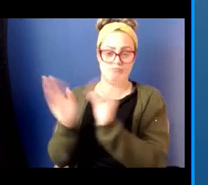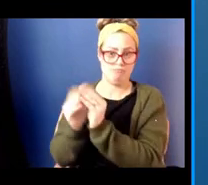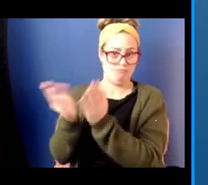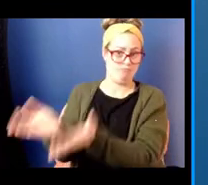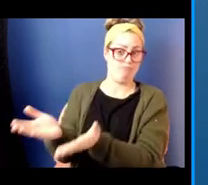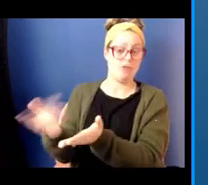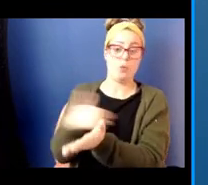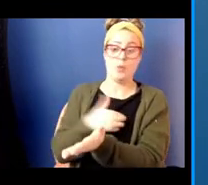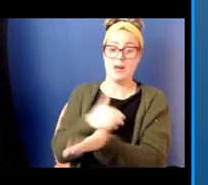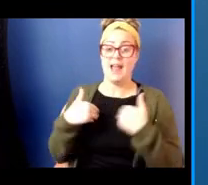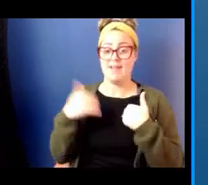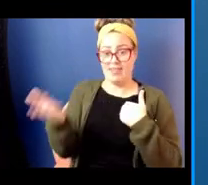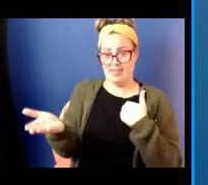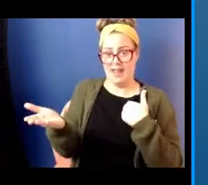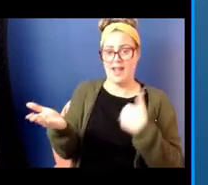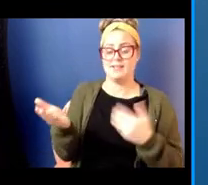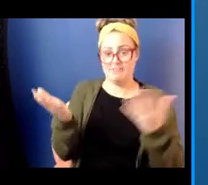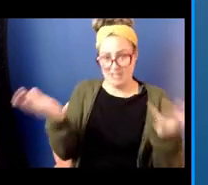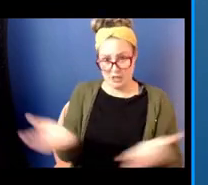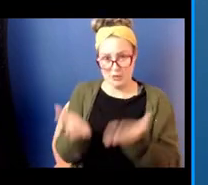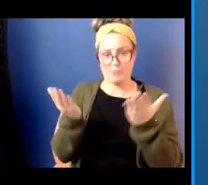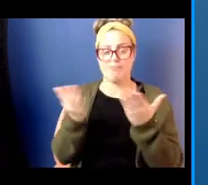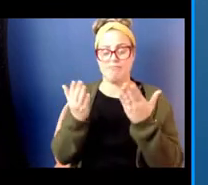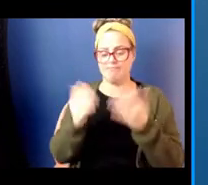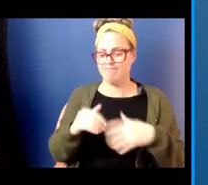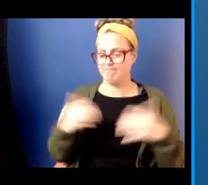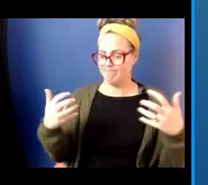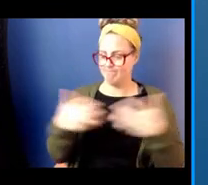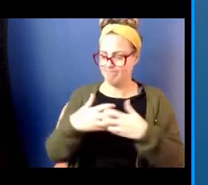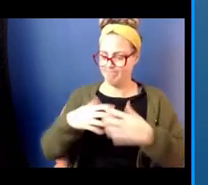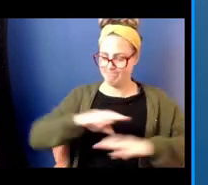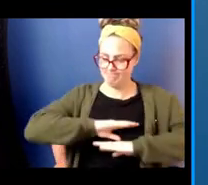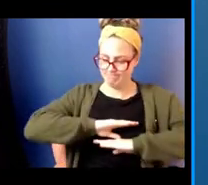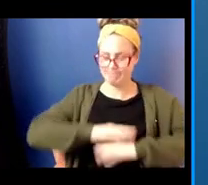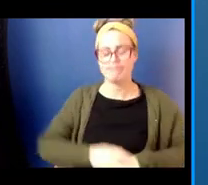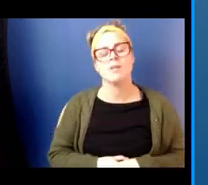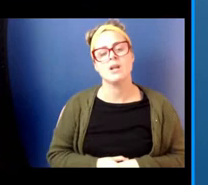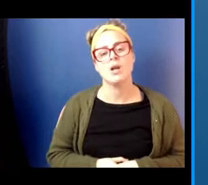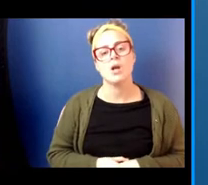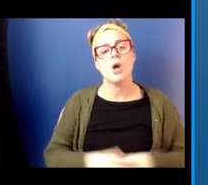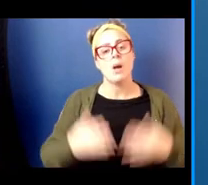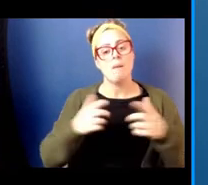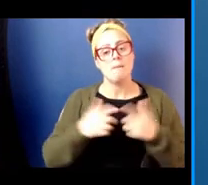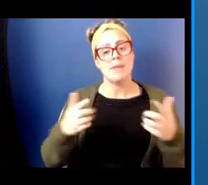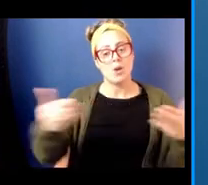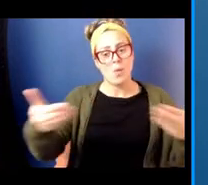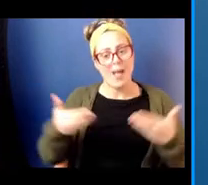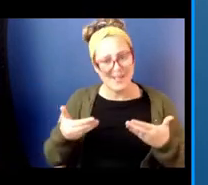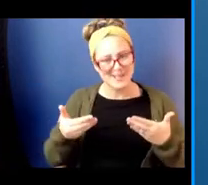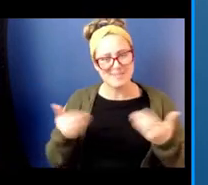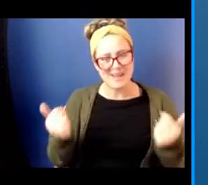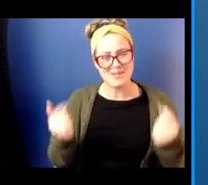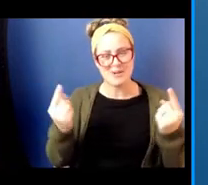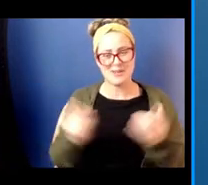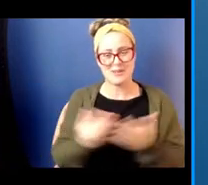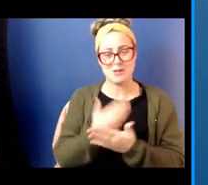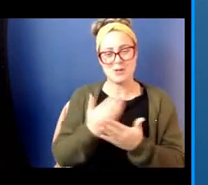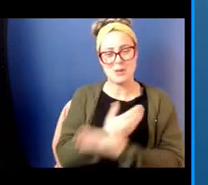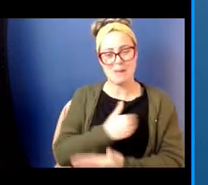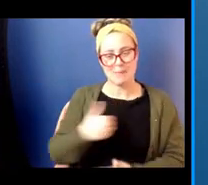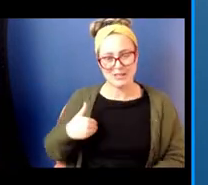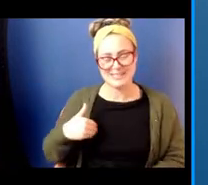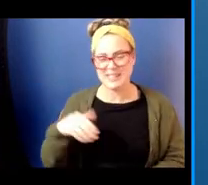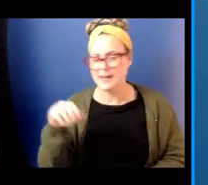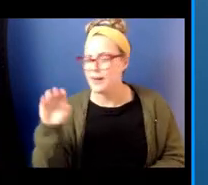a big welcome first of all to our newest members uh rachna Desai Martin where is